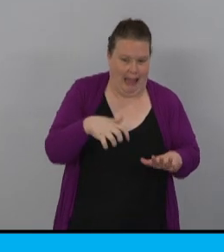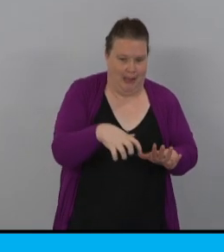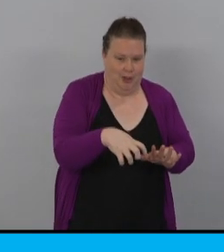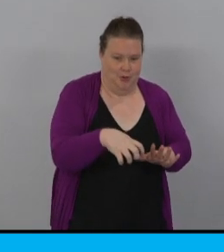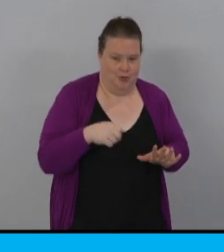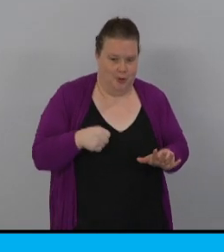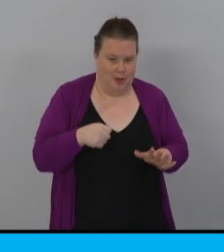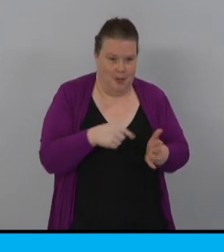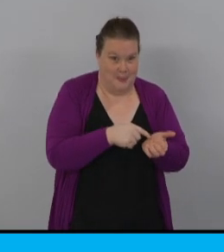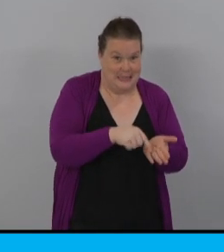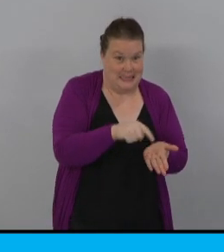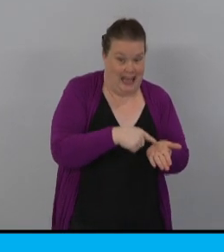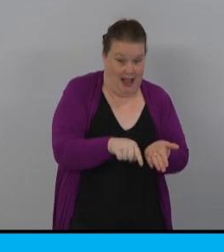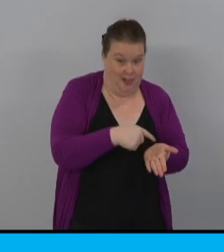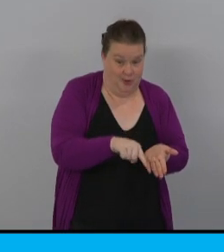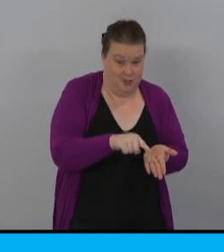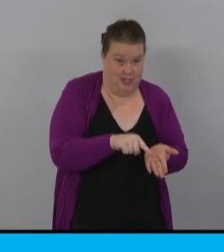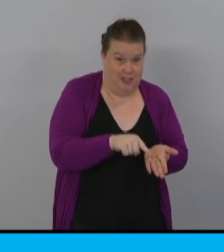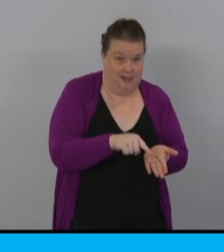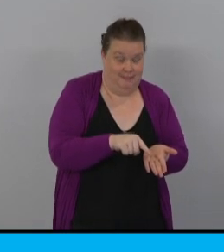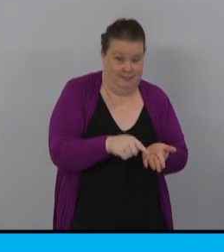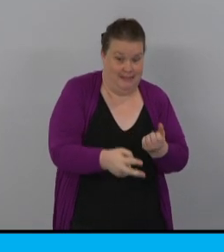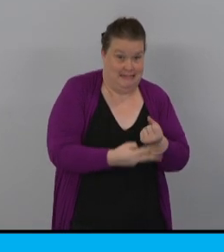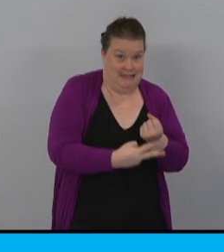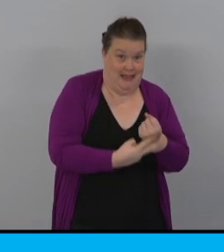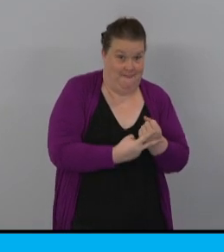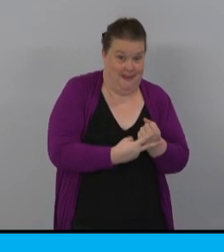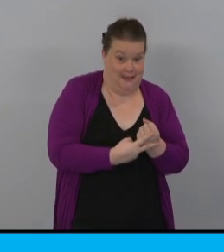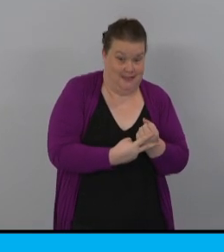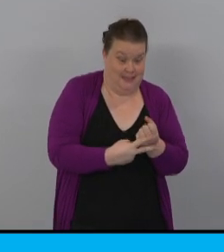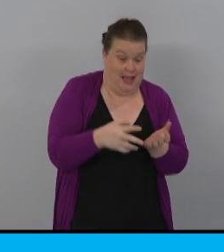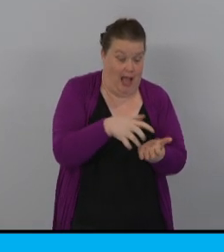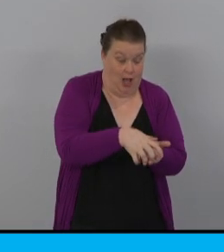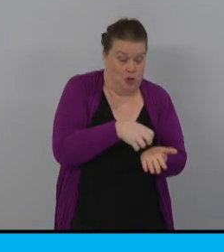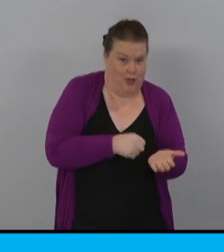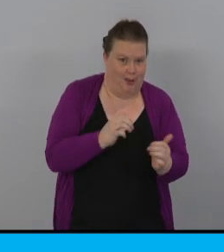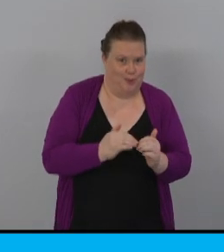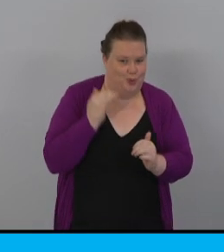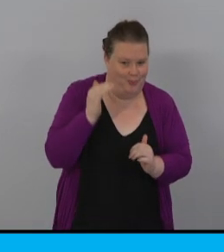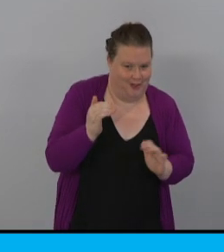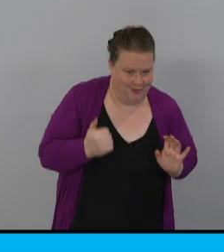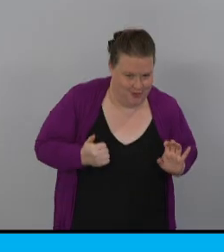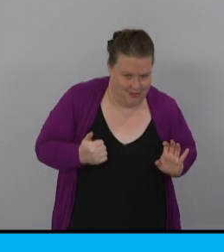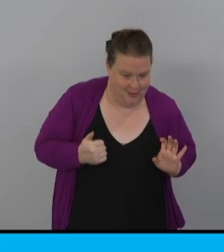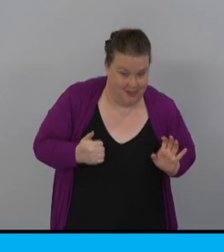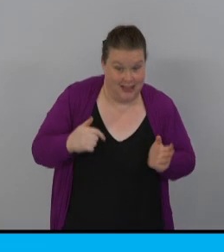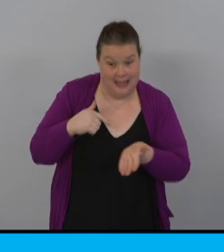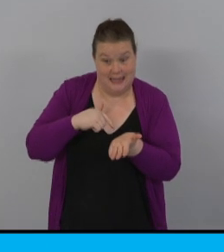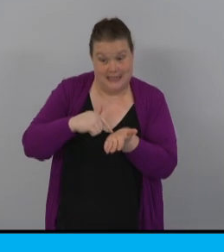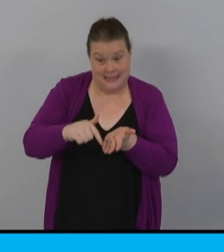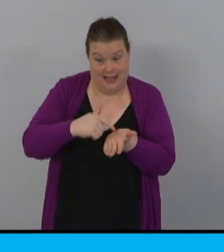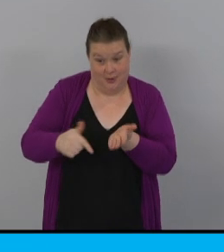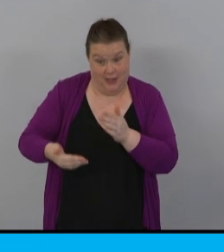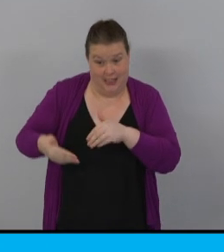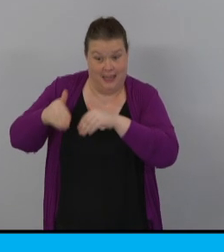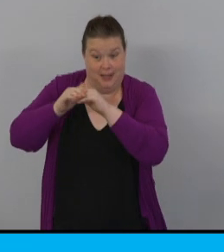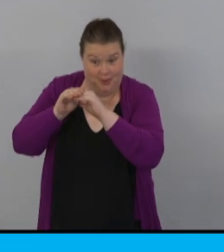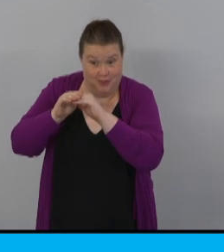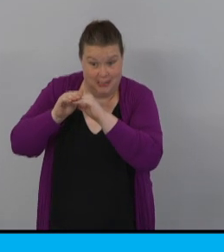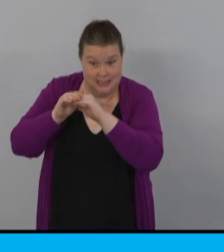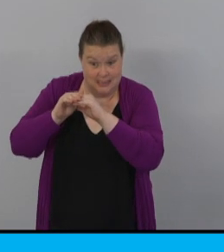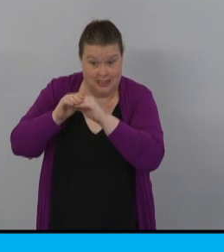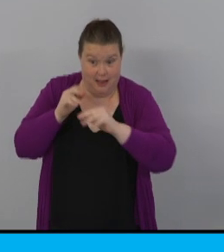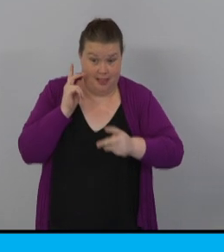out of plant maintenance and operations last year because we did that good salary increase. They actually kept their employees almost